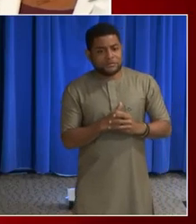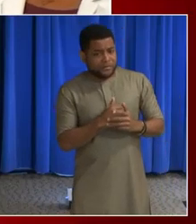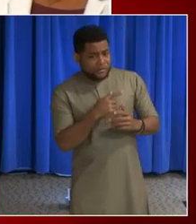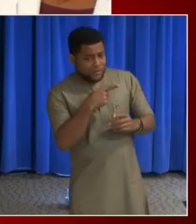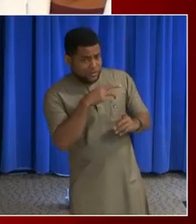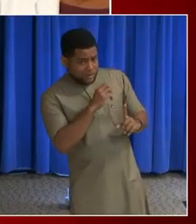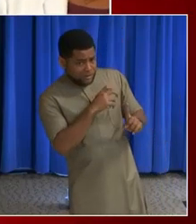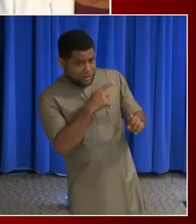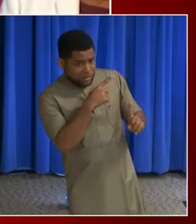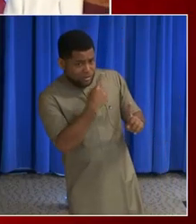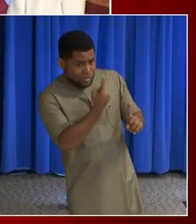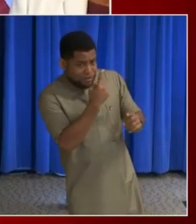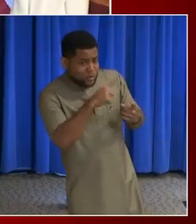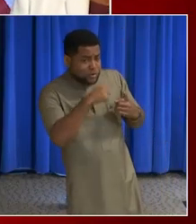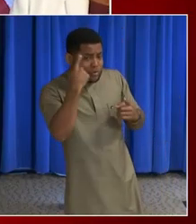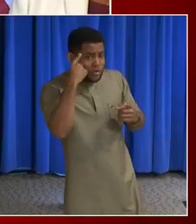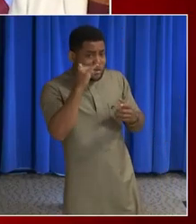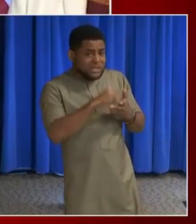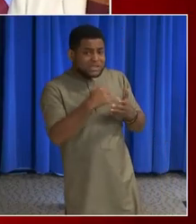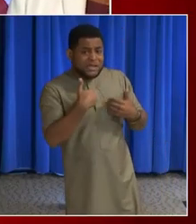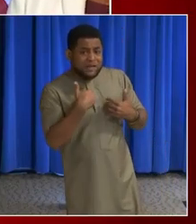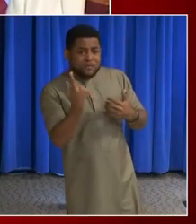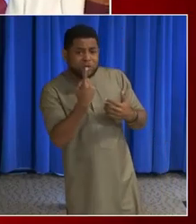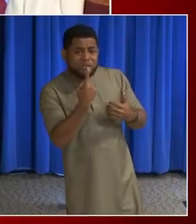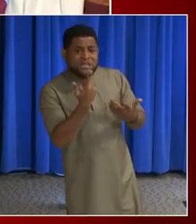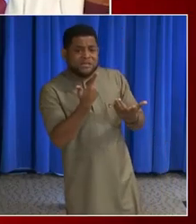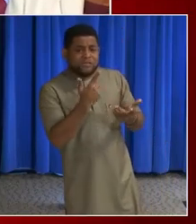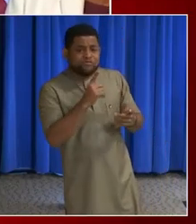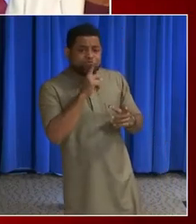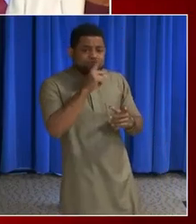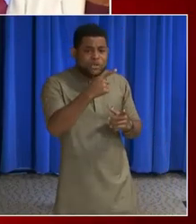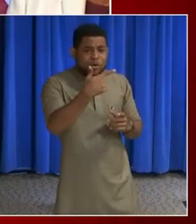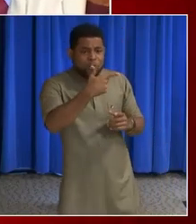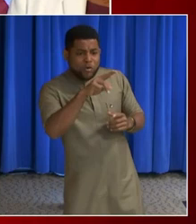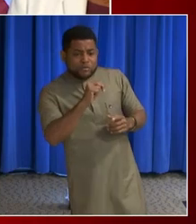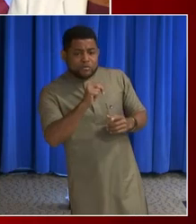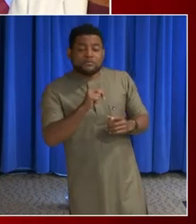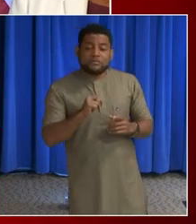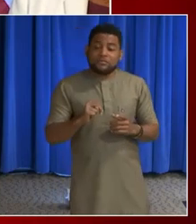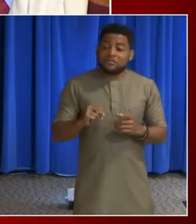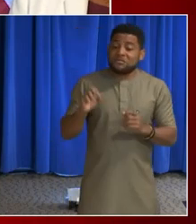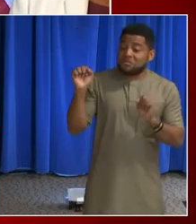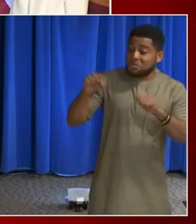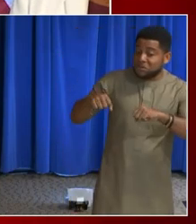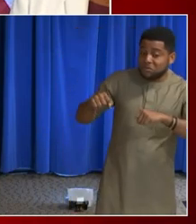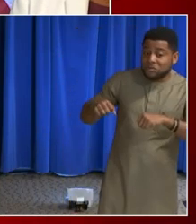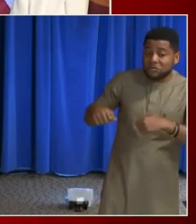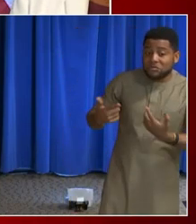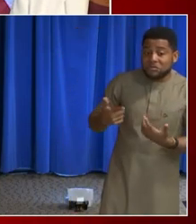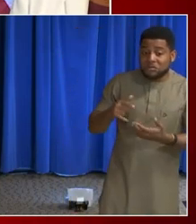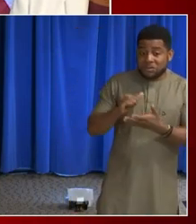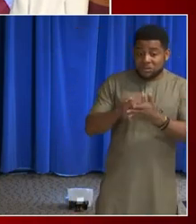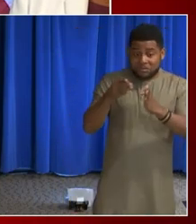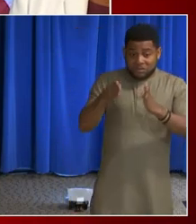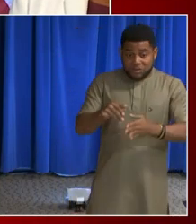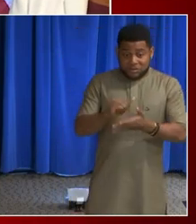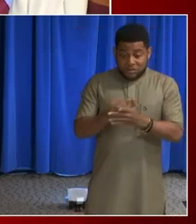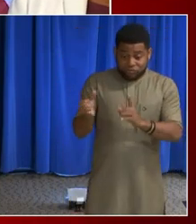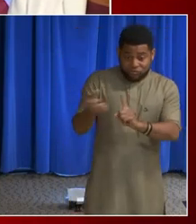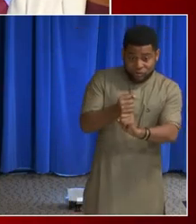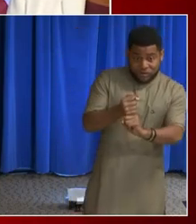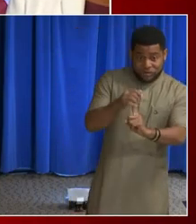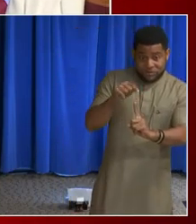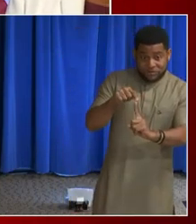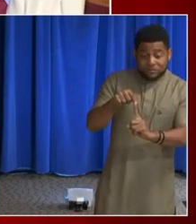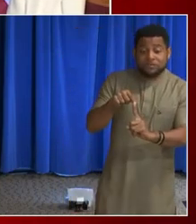is possible. Again, like we talked about in these cases, the person arrested, certainly